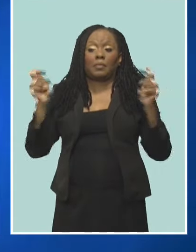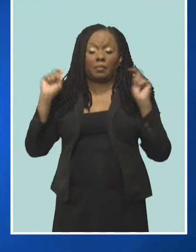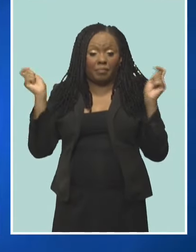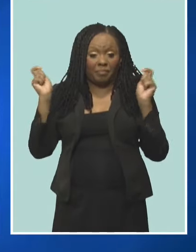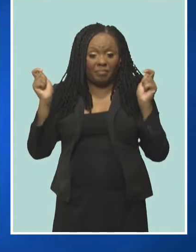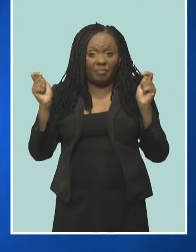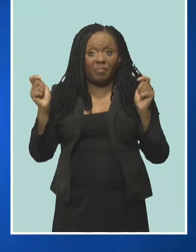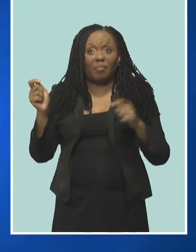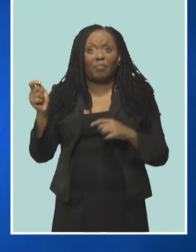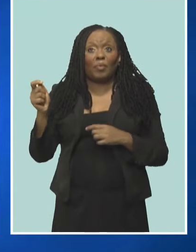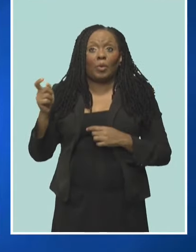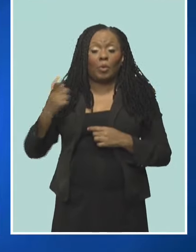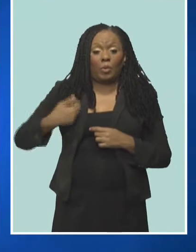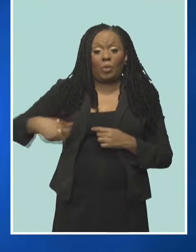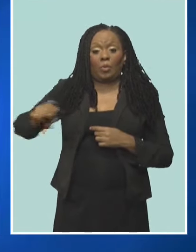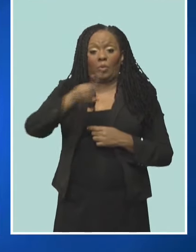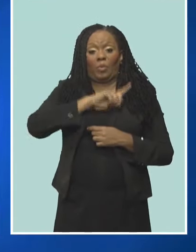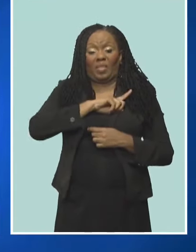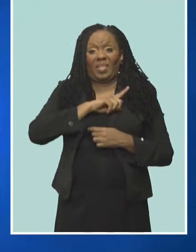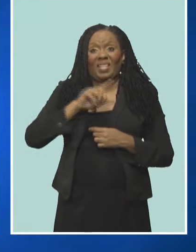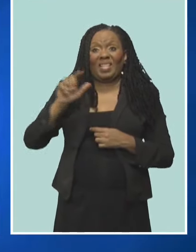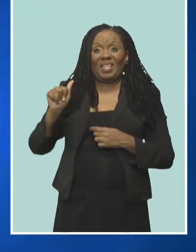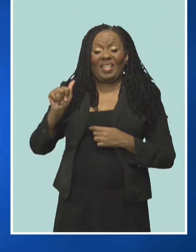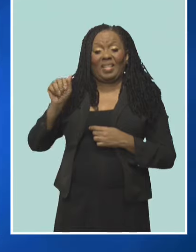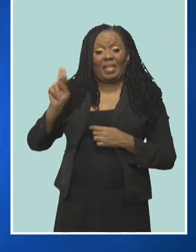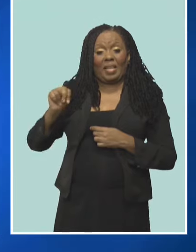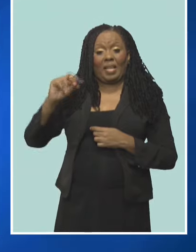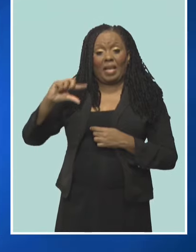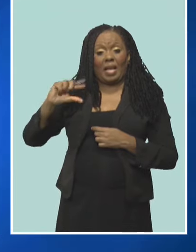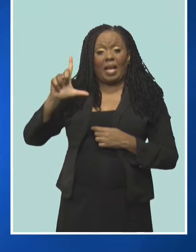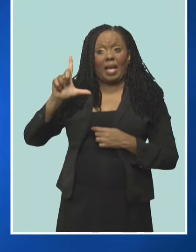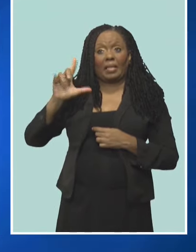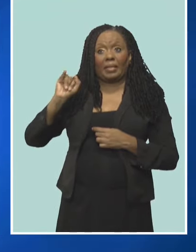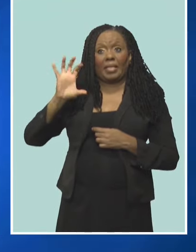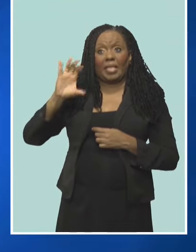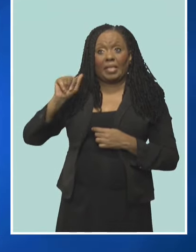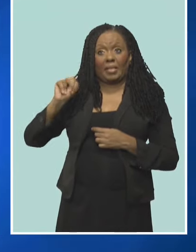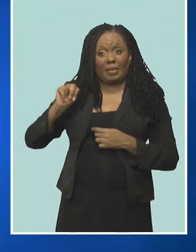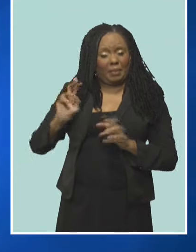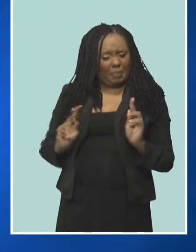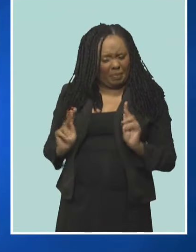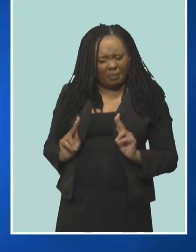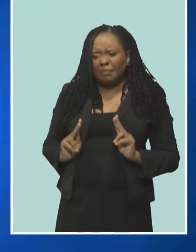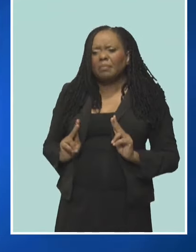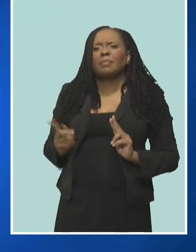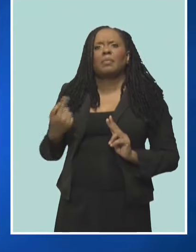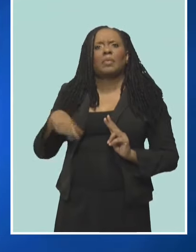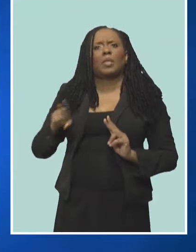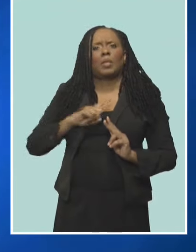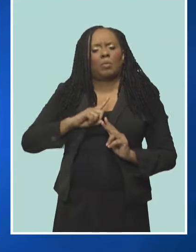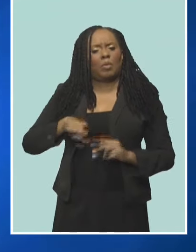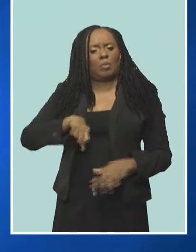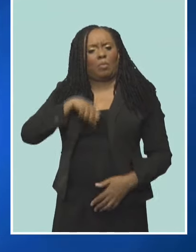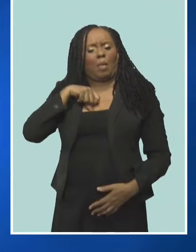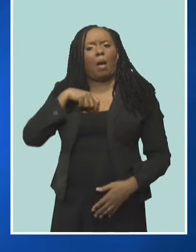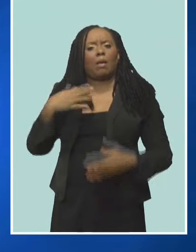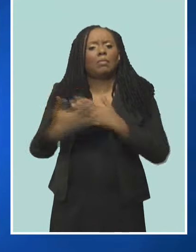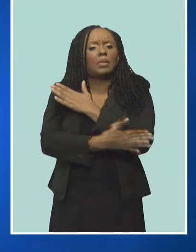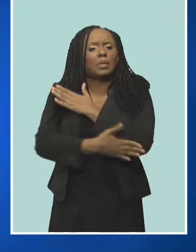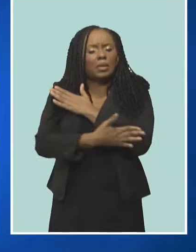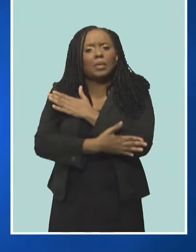as Anglicans, as patriotic citizens of this nation, are also